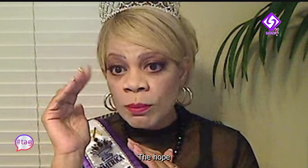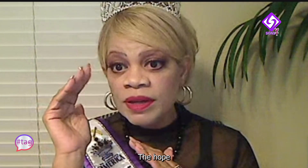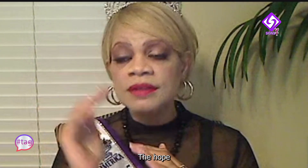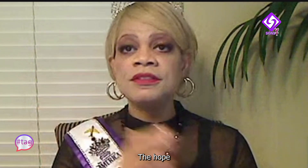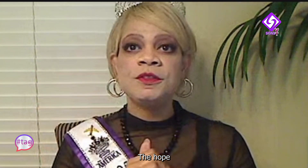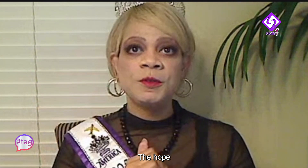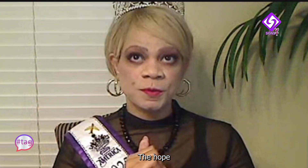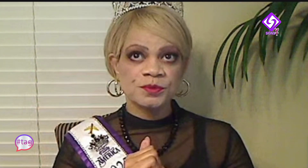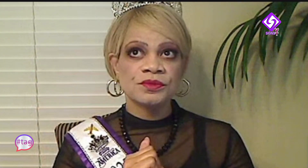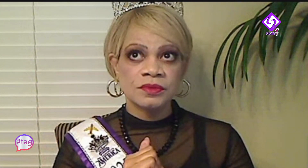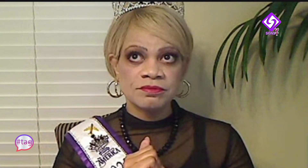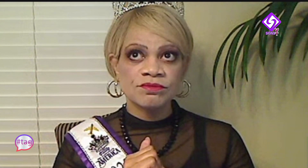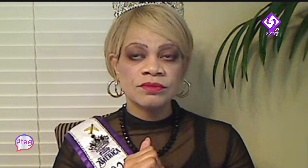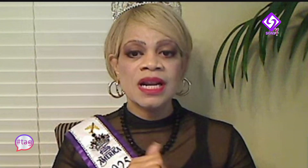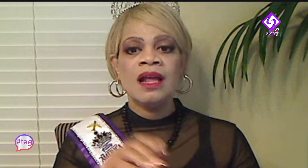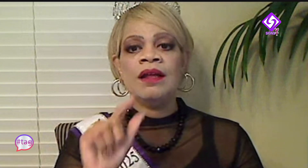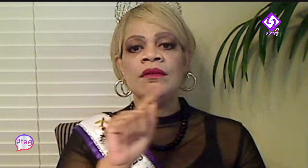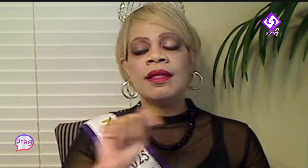The hope.